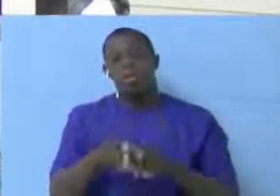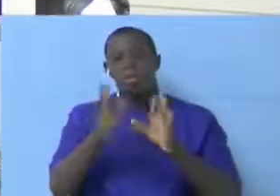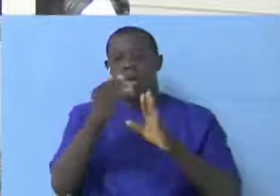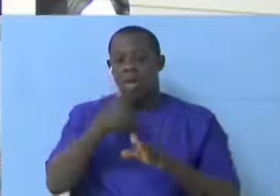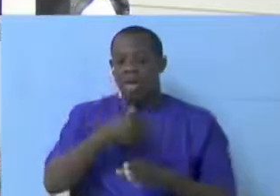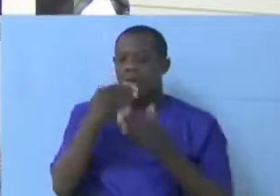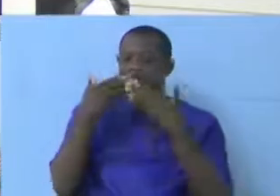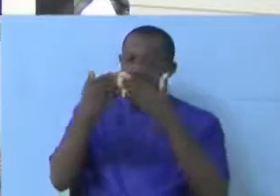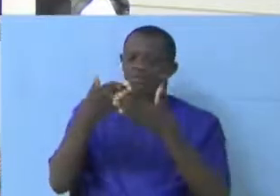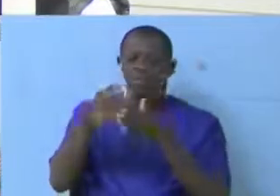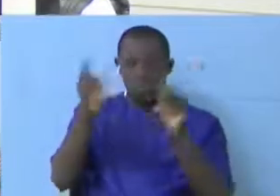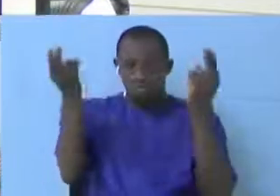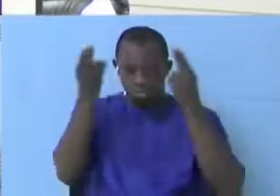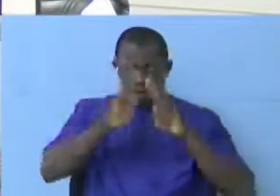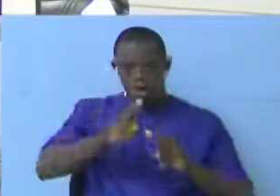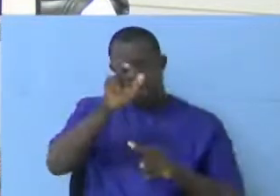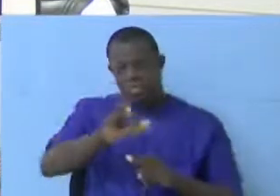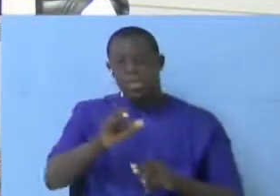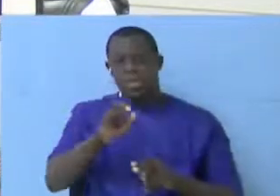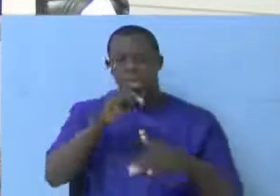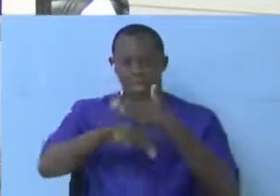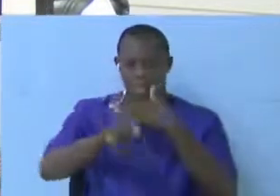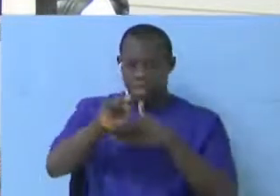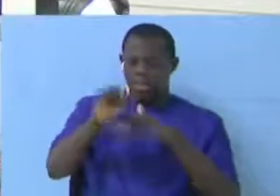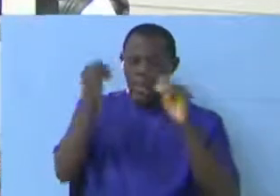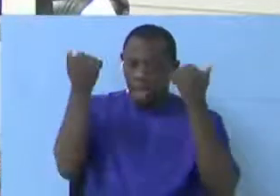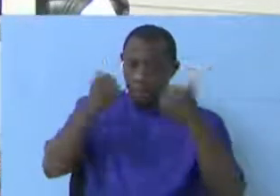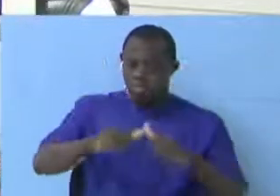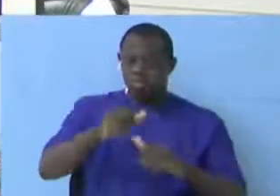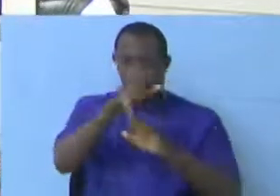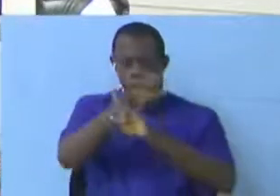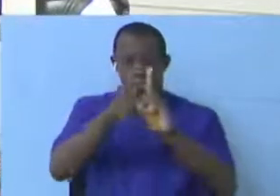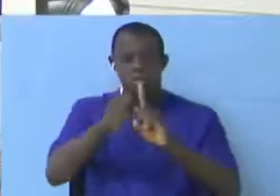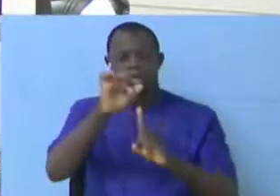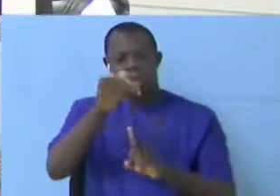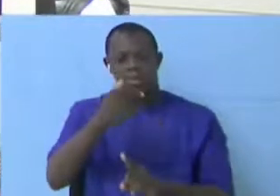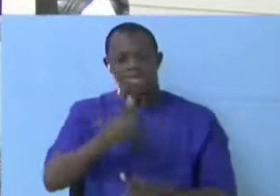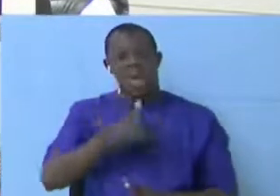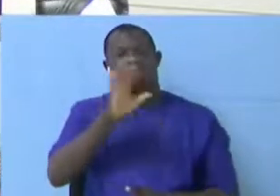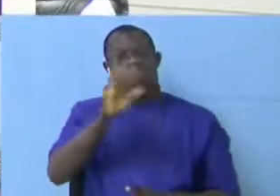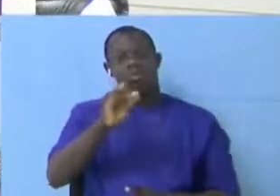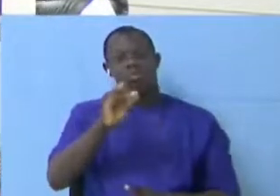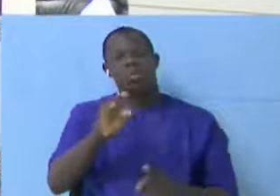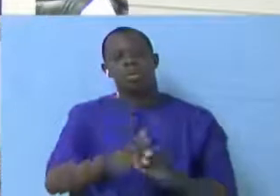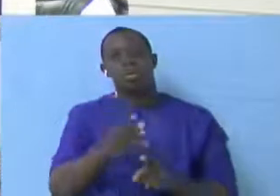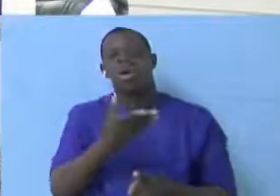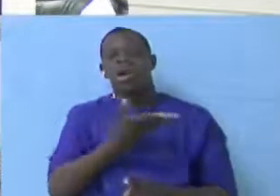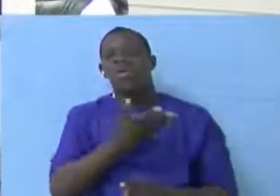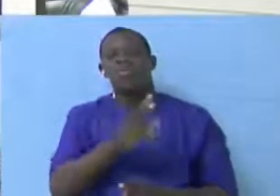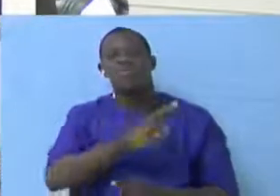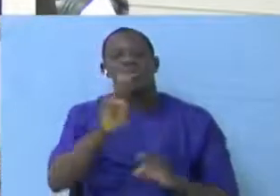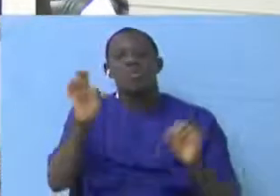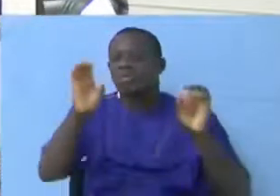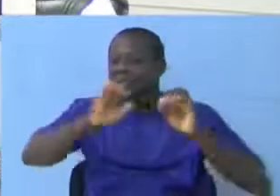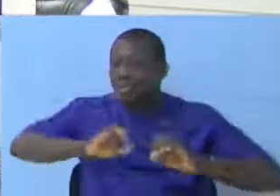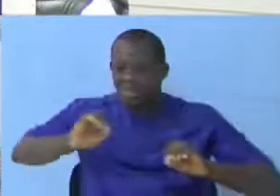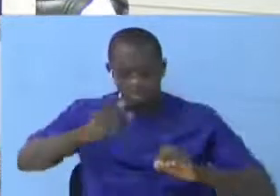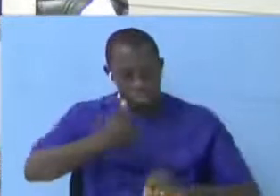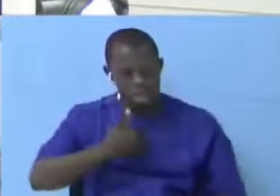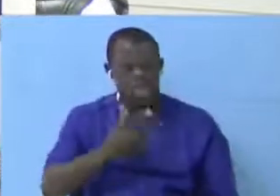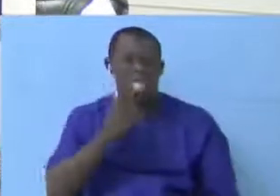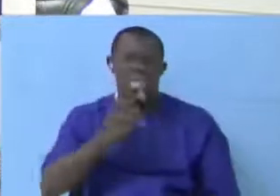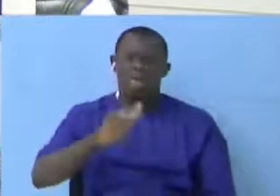the council, in this occasion, yes, I did. And there is no point I have swear to the Holy